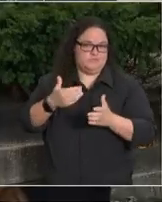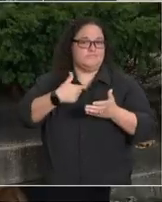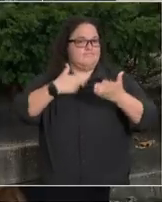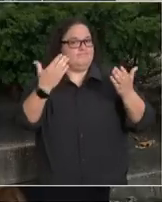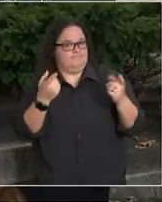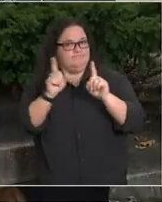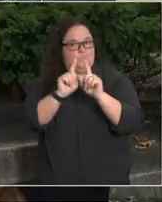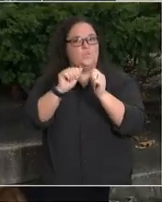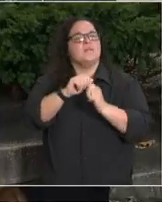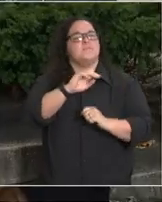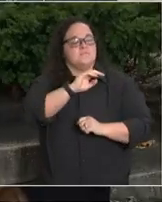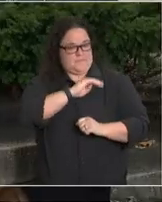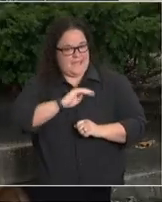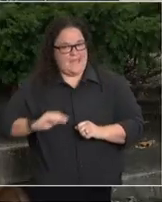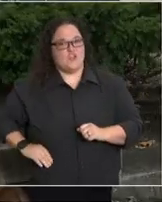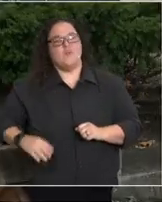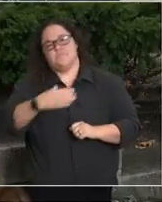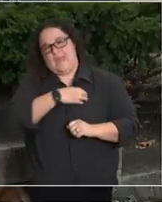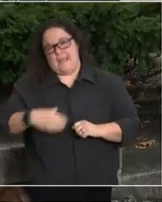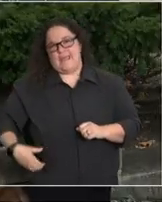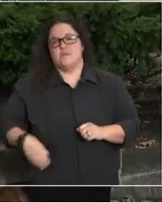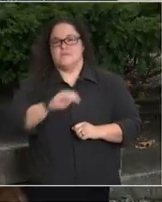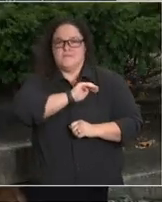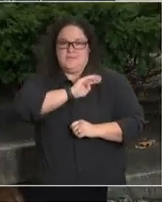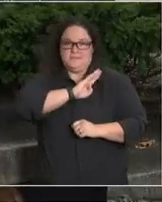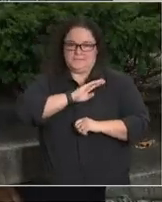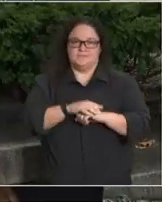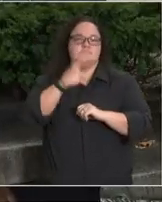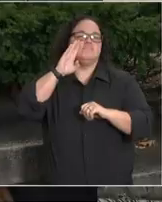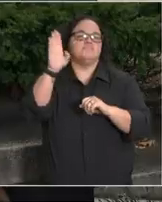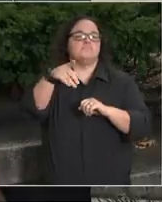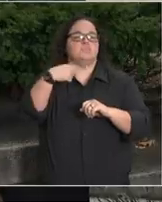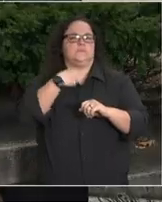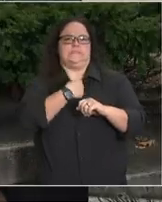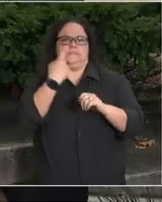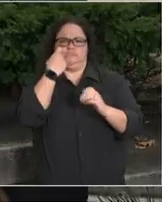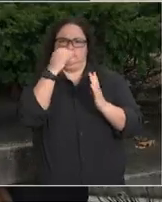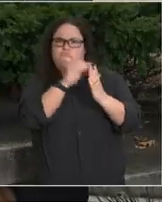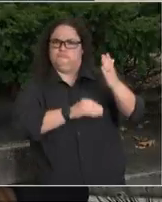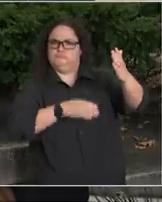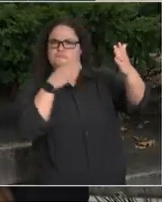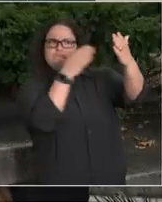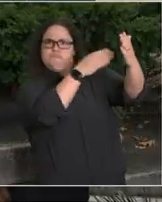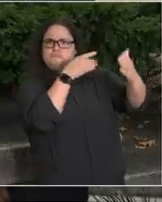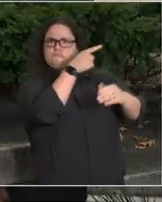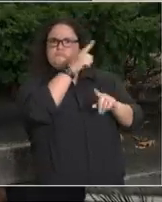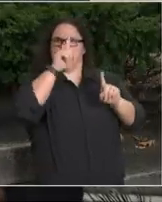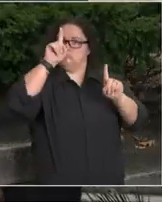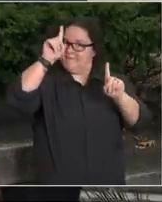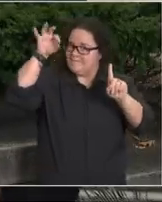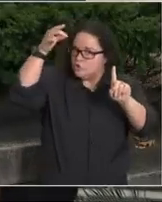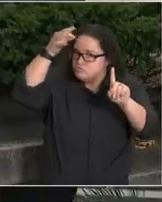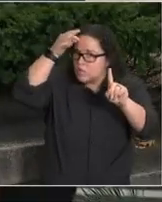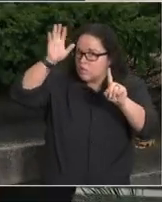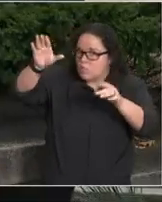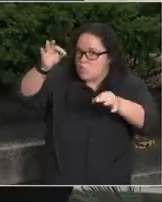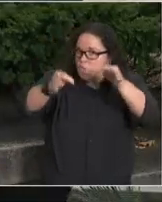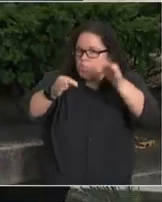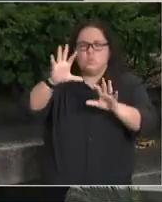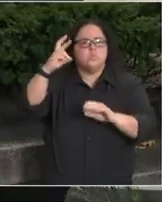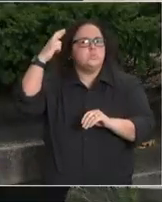a lawsuit here in the Federal District Court to enjoin the attempted hostile takeover of our police